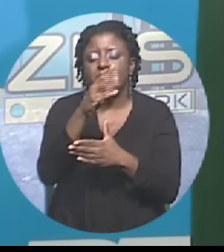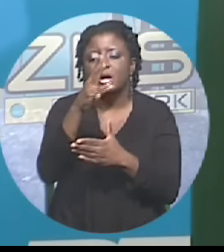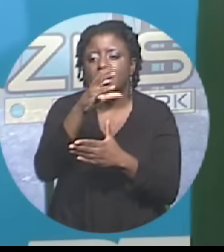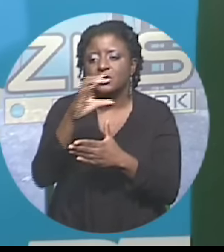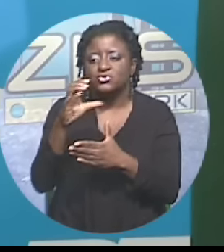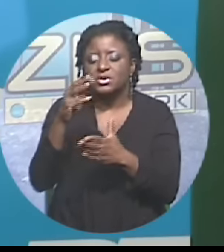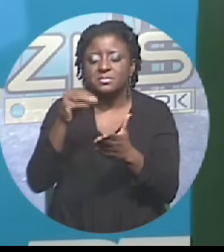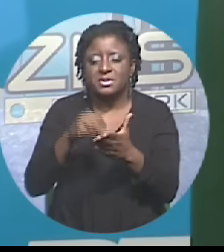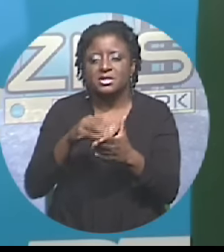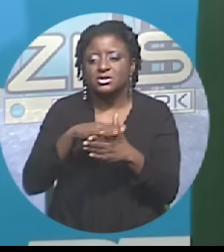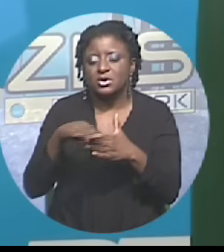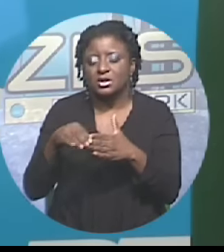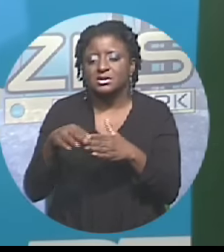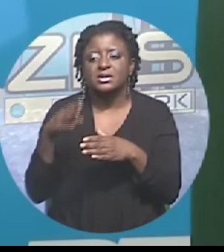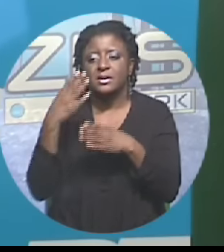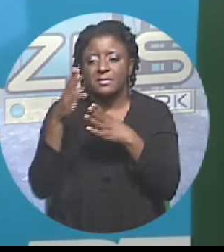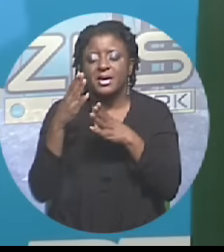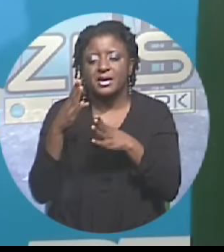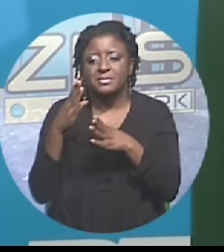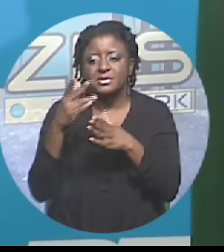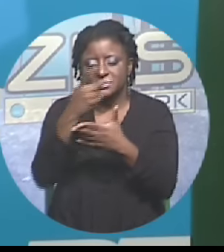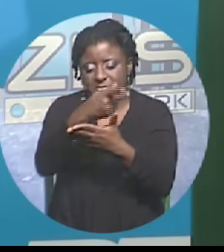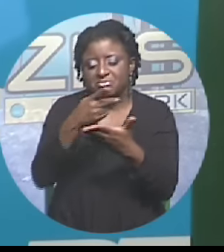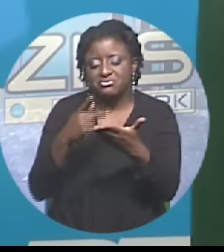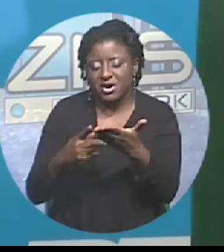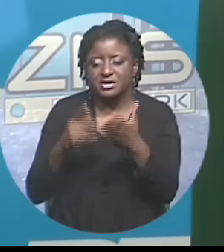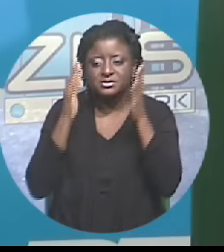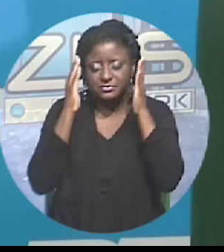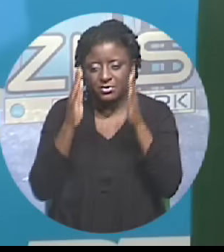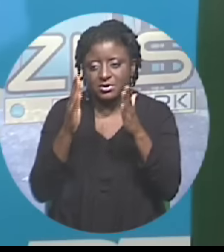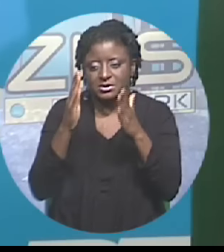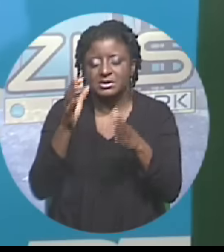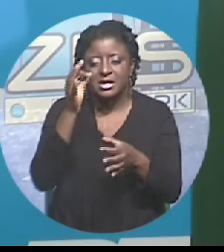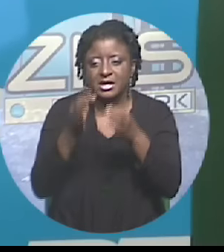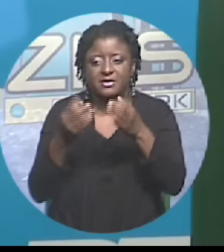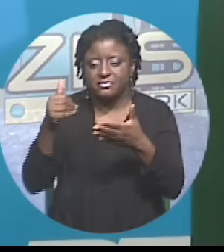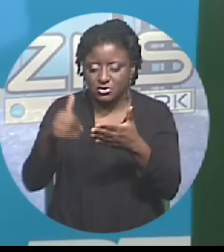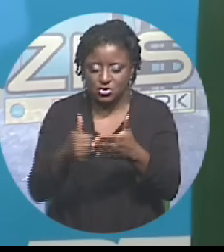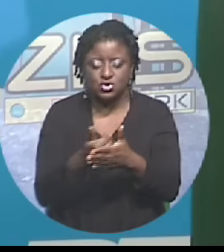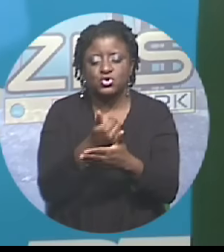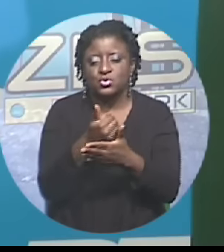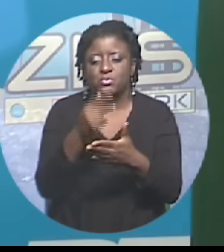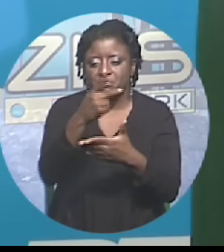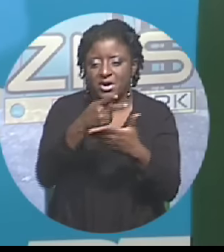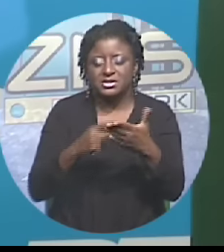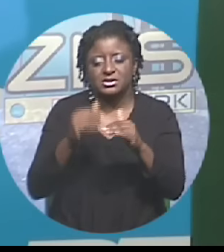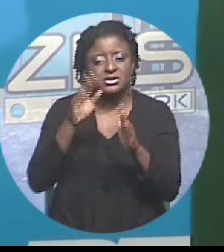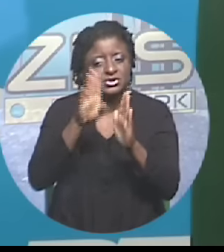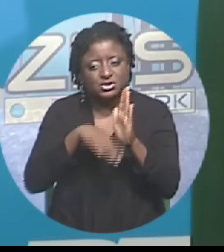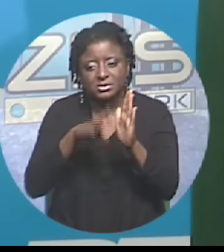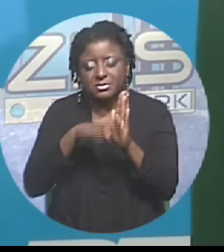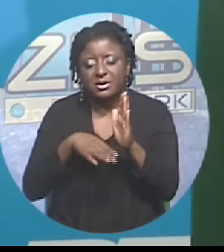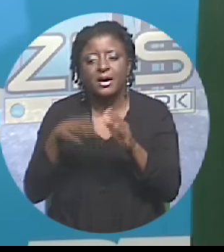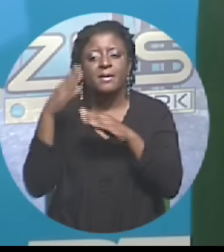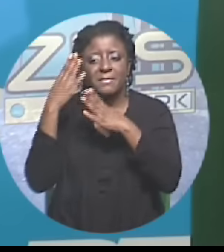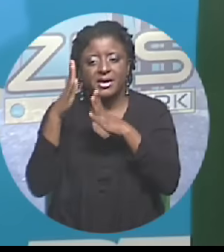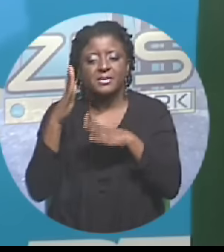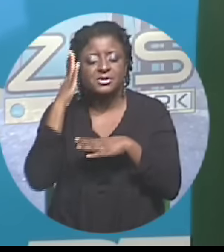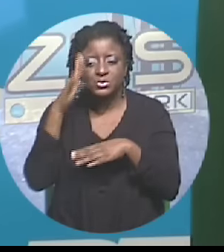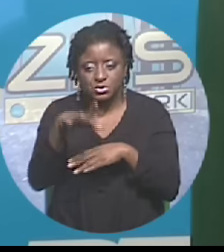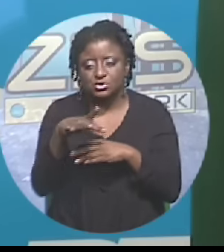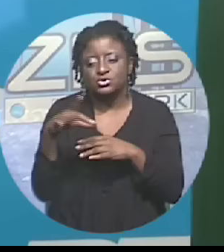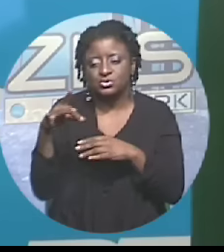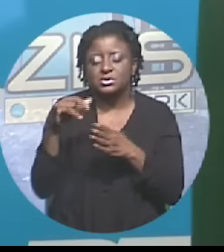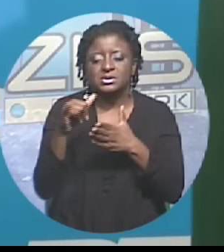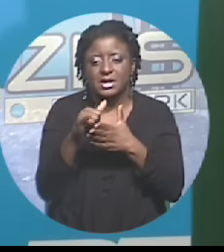price sensitive. You know and I know if the new prices are cheaper, the Bahamians will go for it. You know and I know